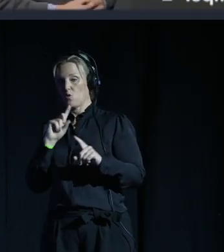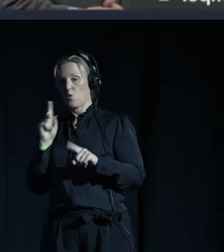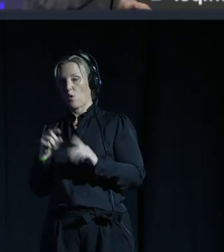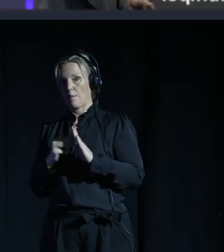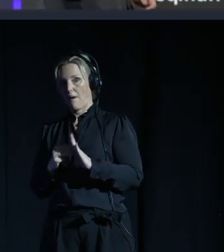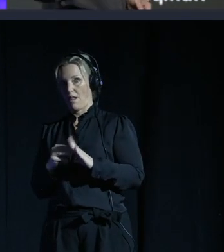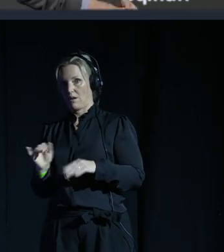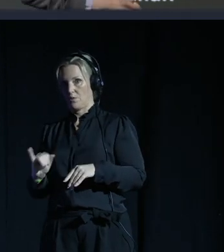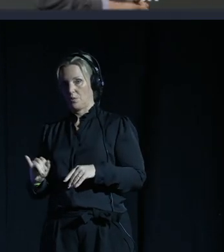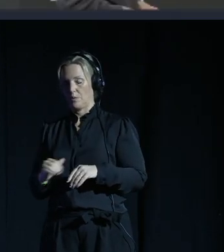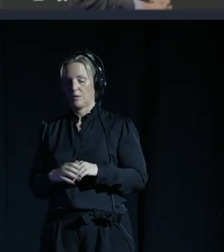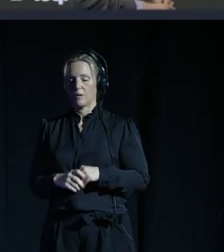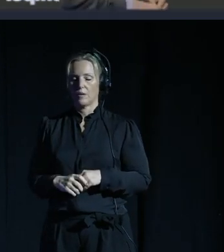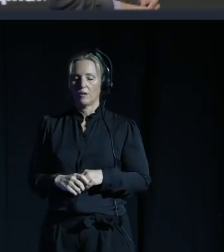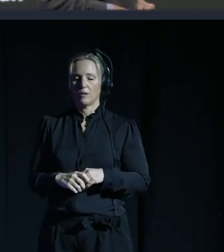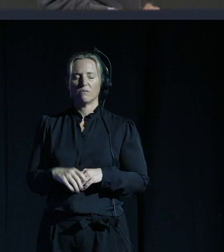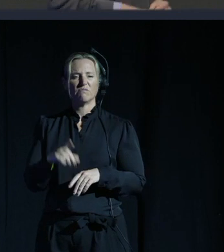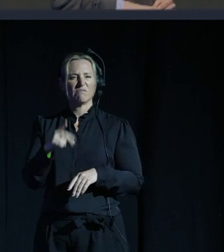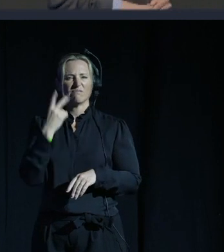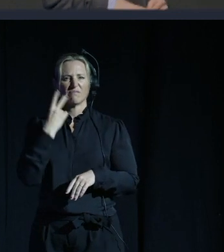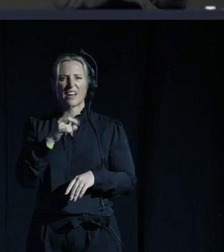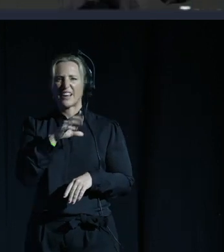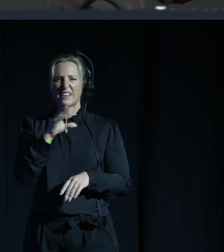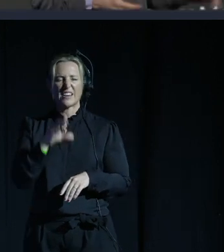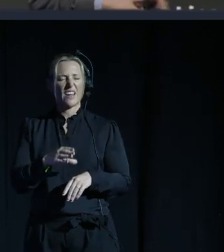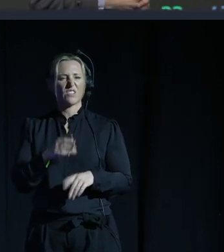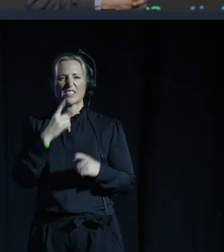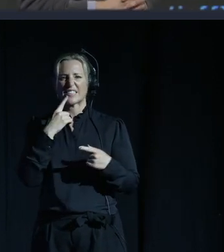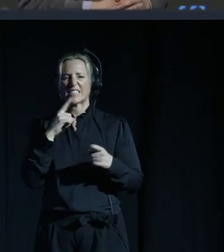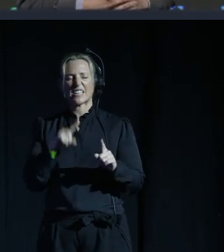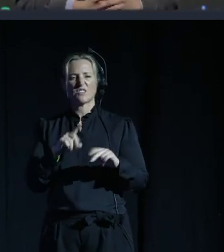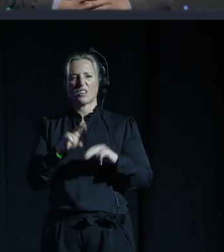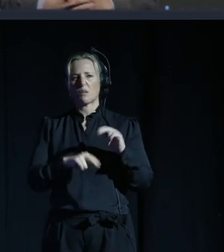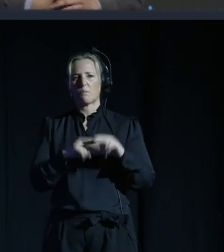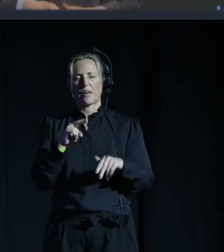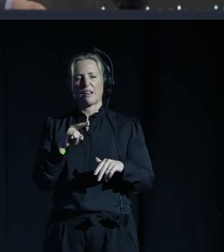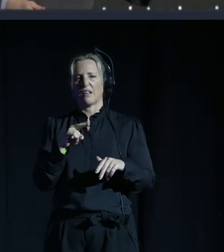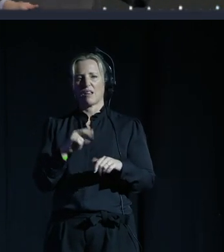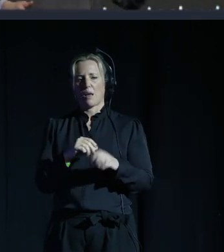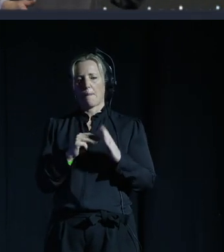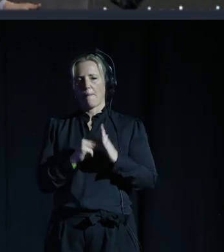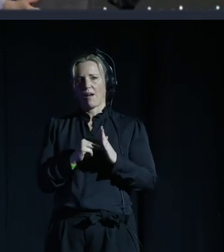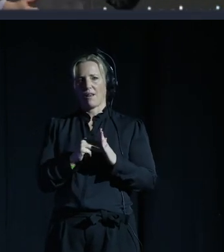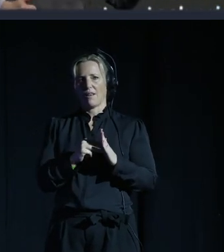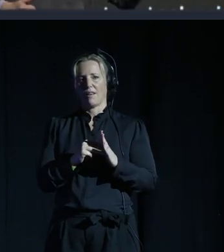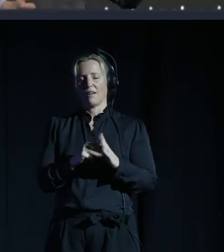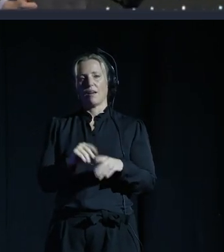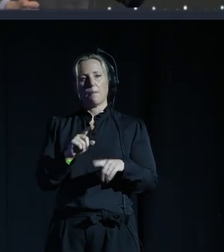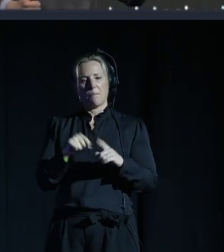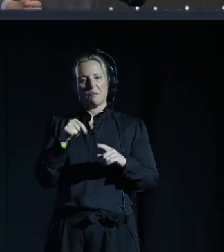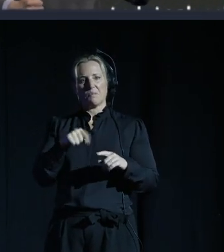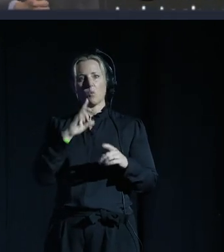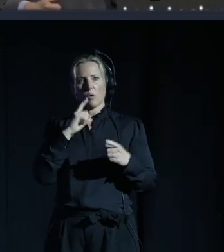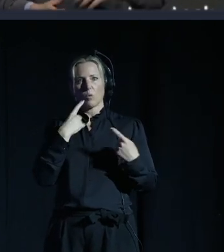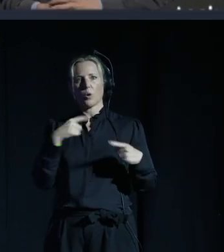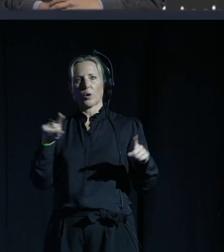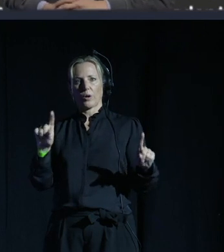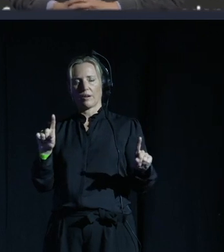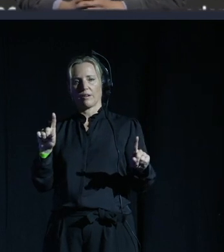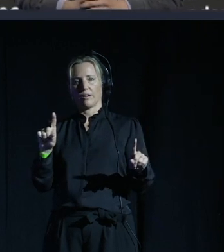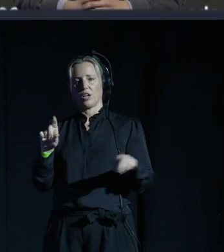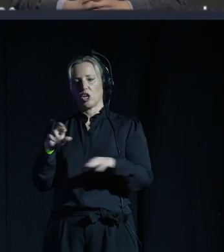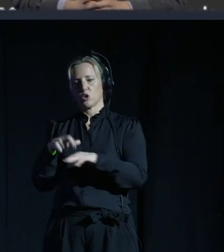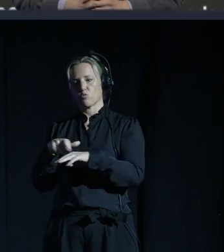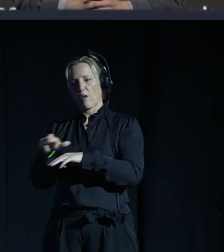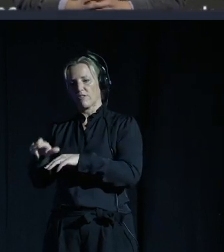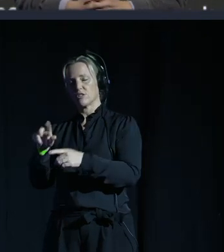you'll notice that I never successfully built an entire model the entire time I've been working. And yet this is going to just work. There are references to models